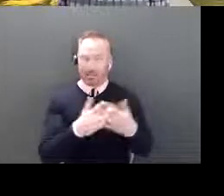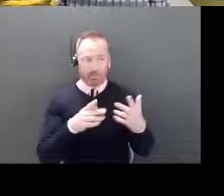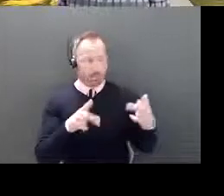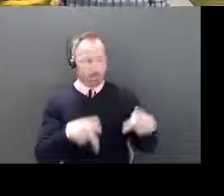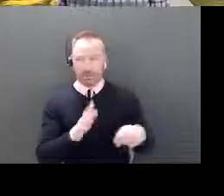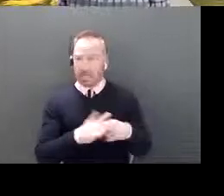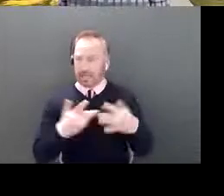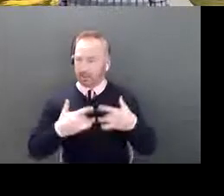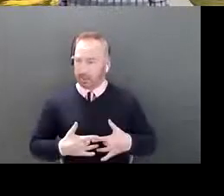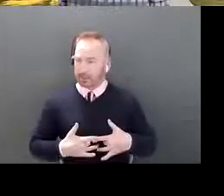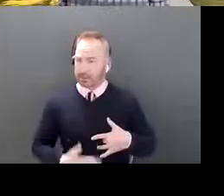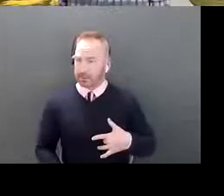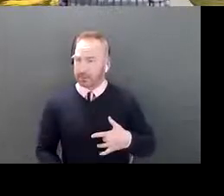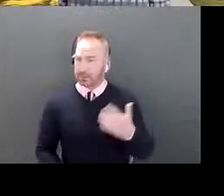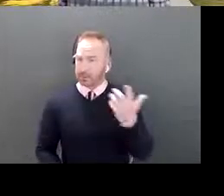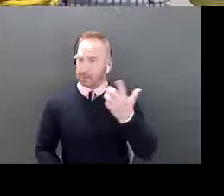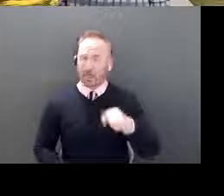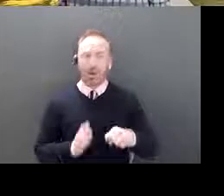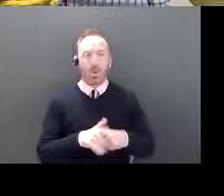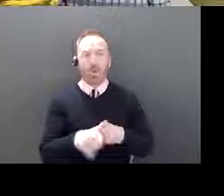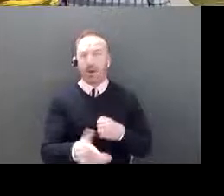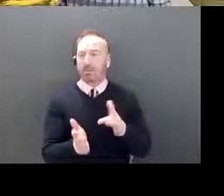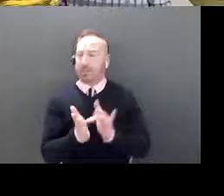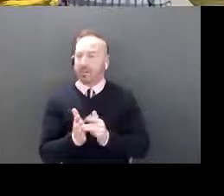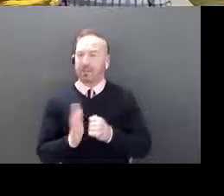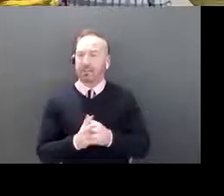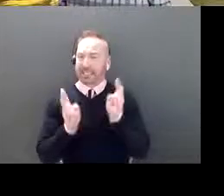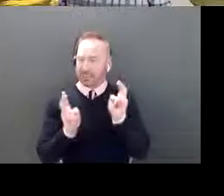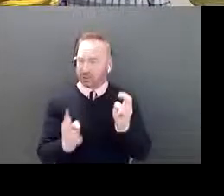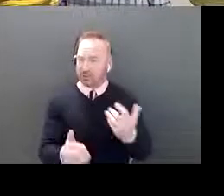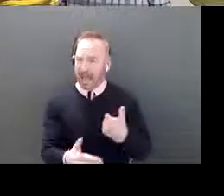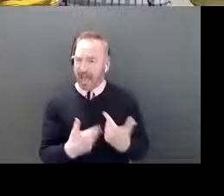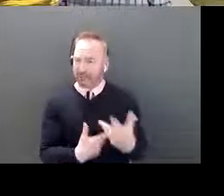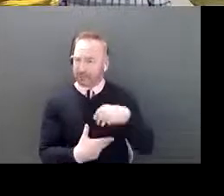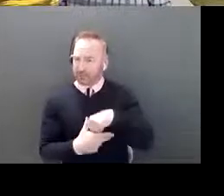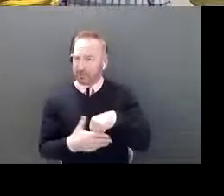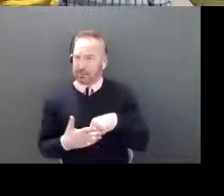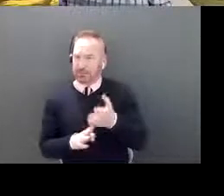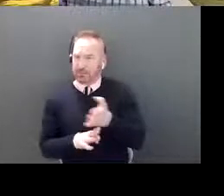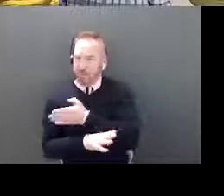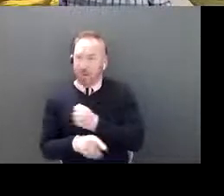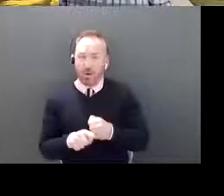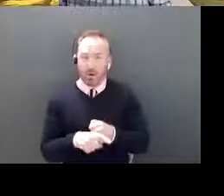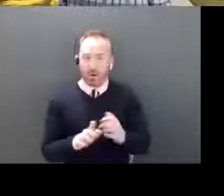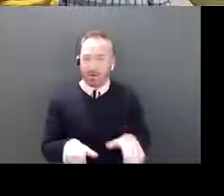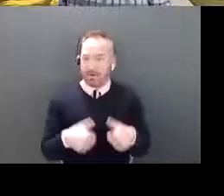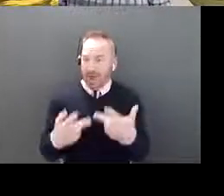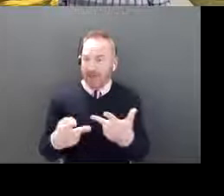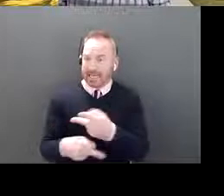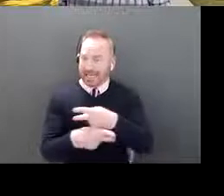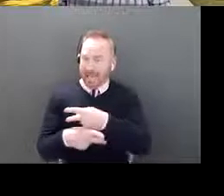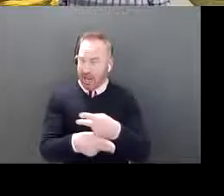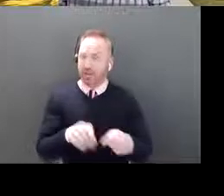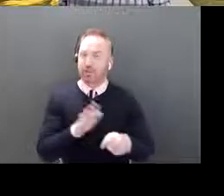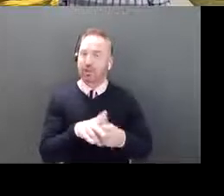had pre-existing medical conditions. Often perpetrators were caregivers to chronically ill spouses. This is a theme